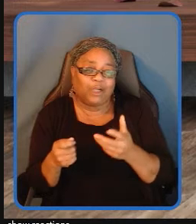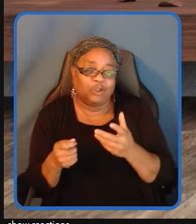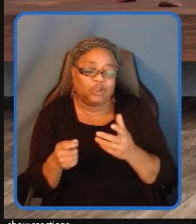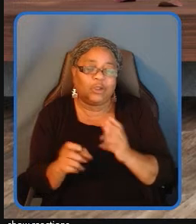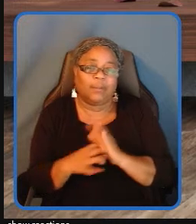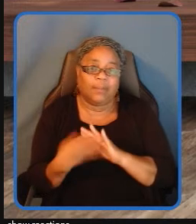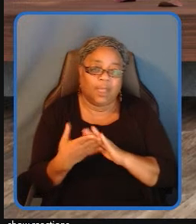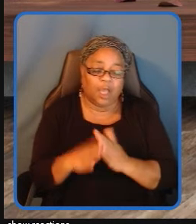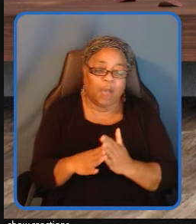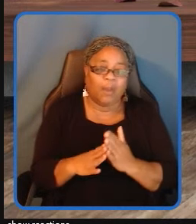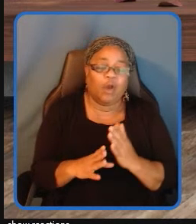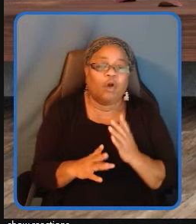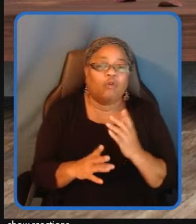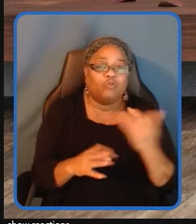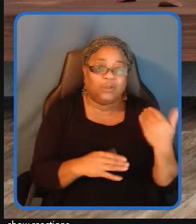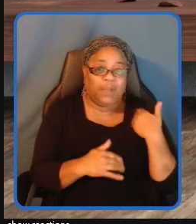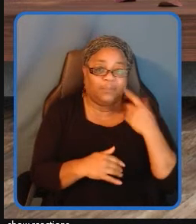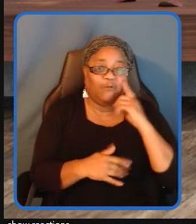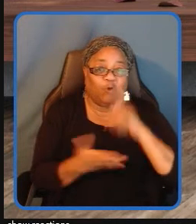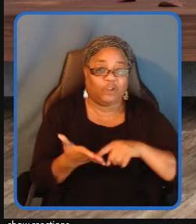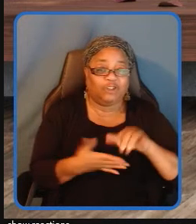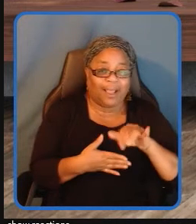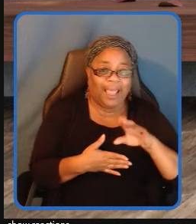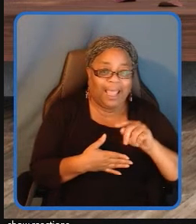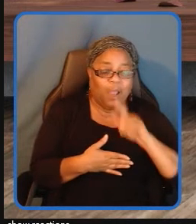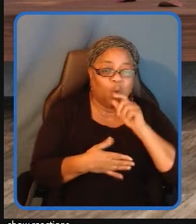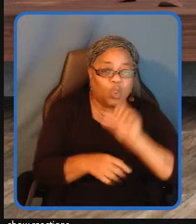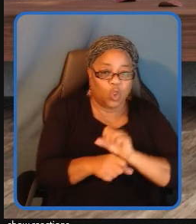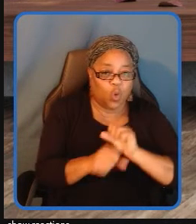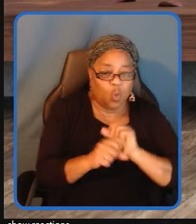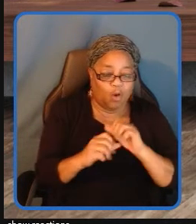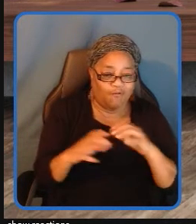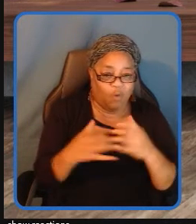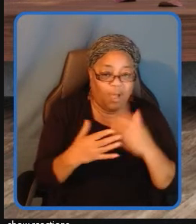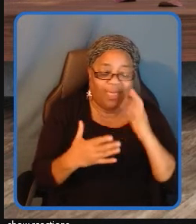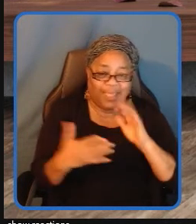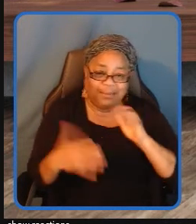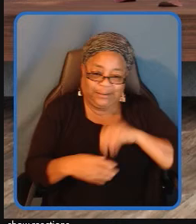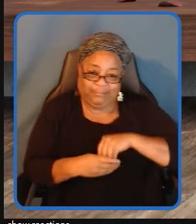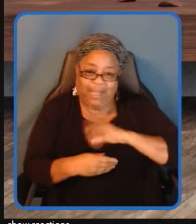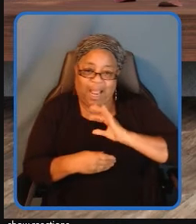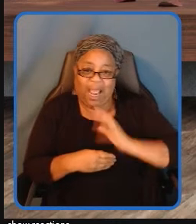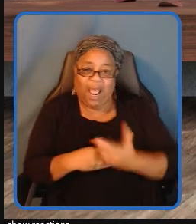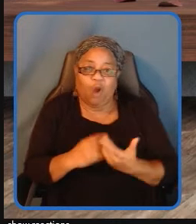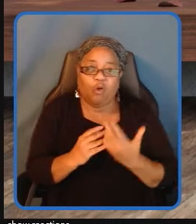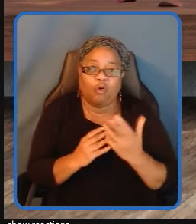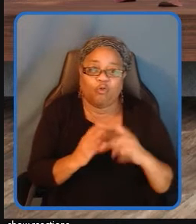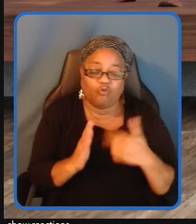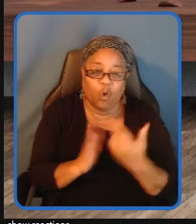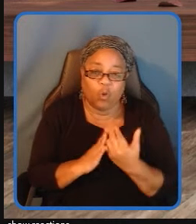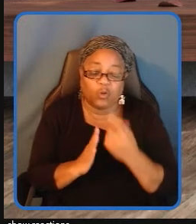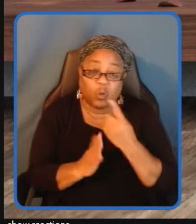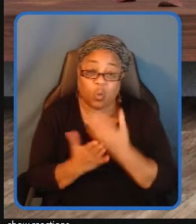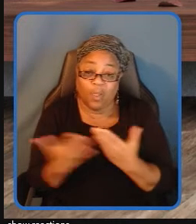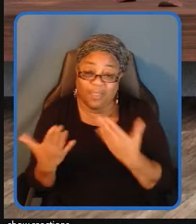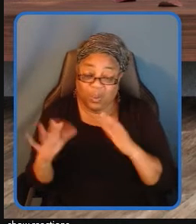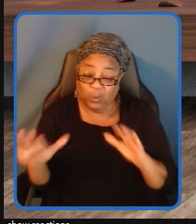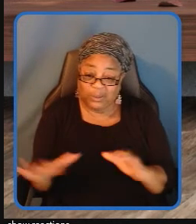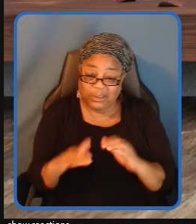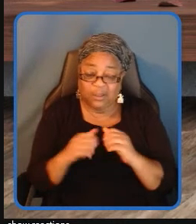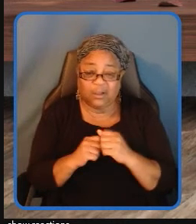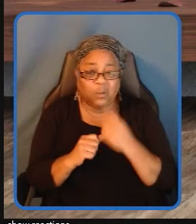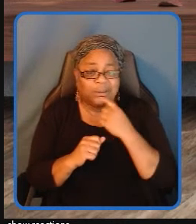their workforce part of the role of the manager. So one of the things we did very early on and during COVID was we said, hey,